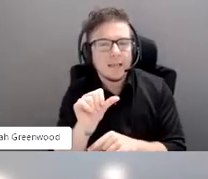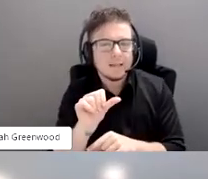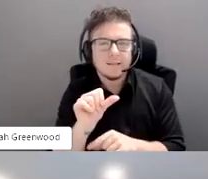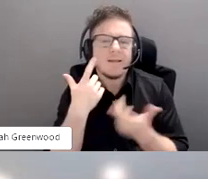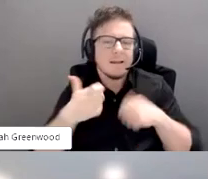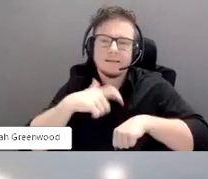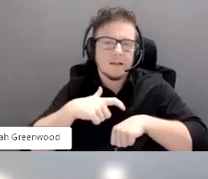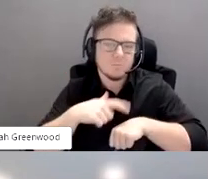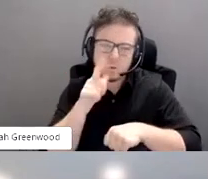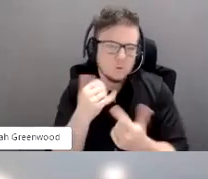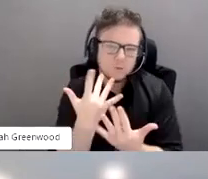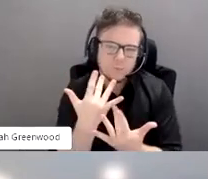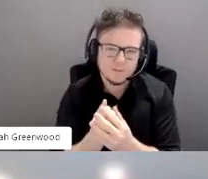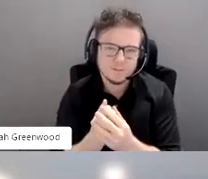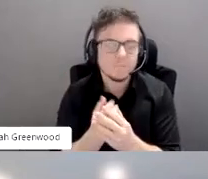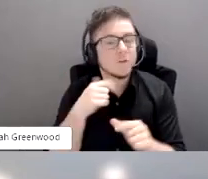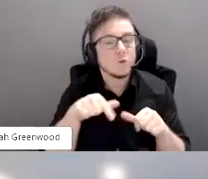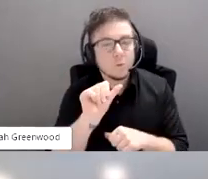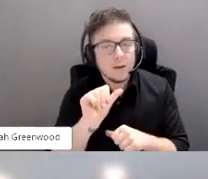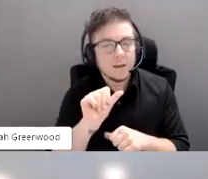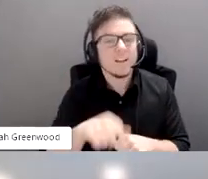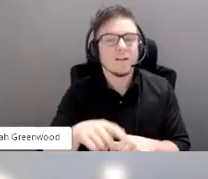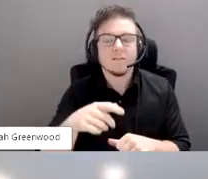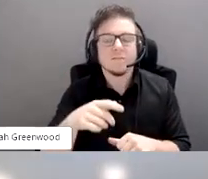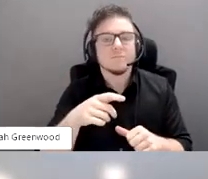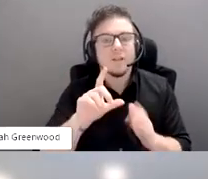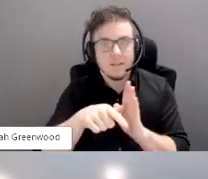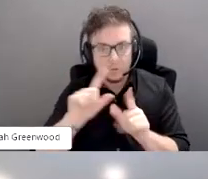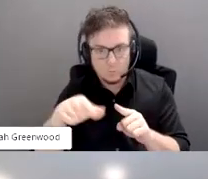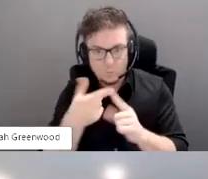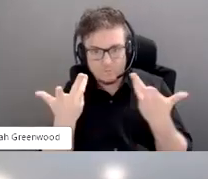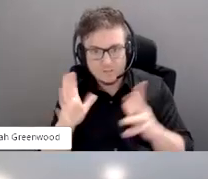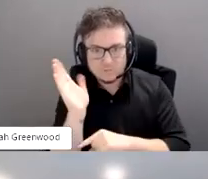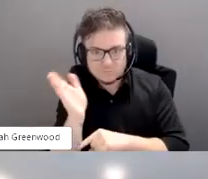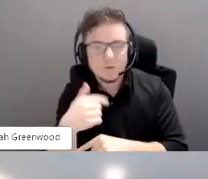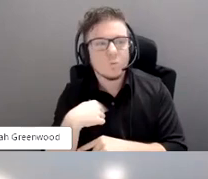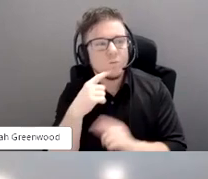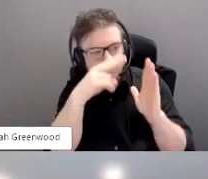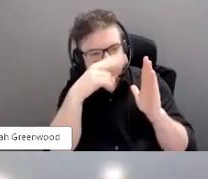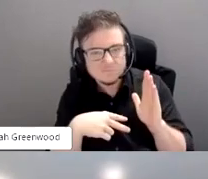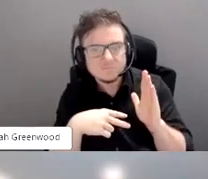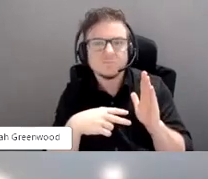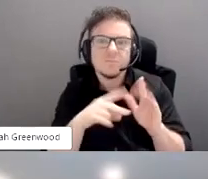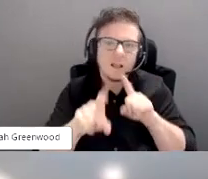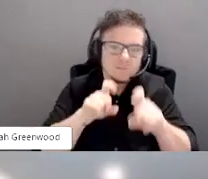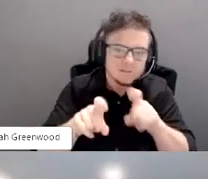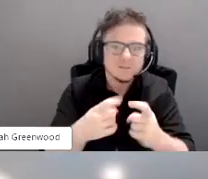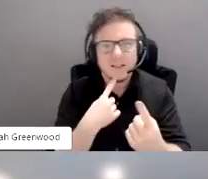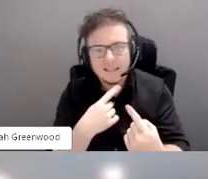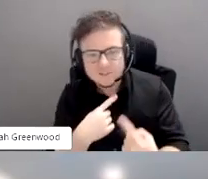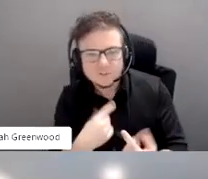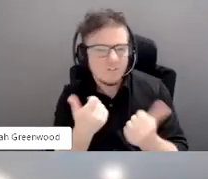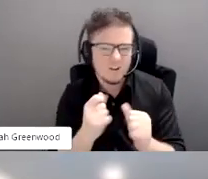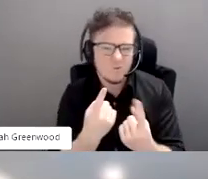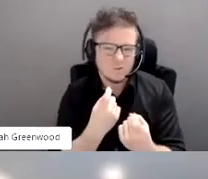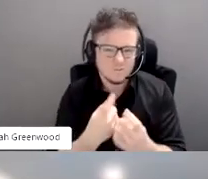we'll bring those up at the end of the session and have a Q&A with AJ so he can answer any of the questions that you